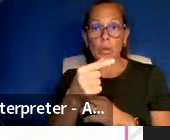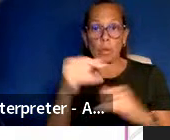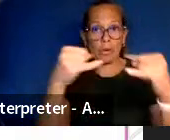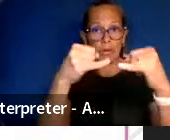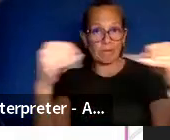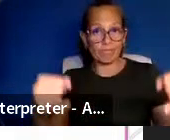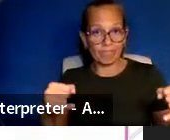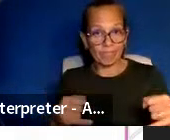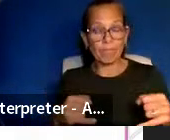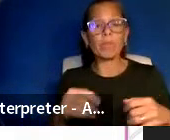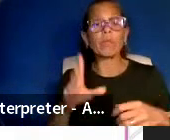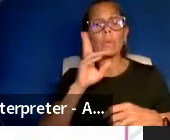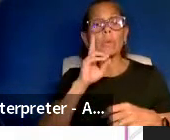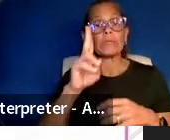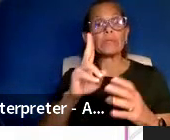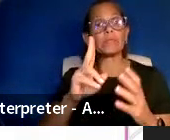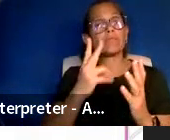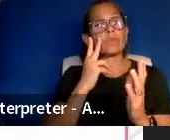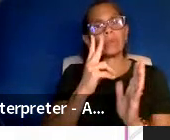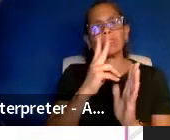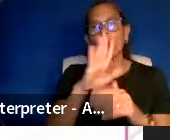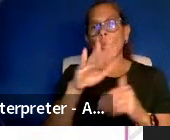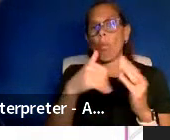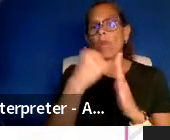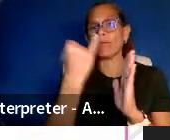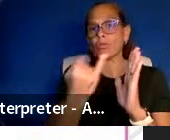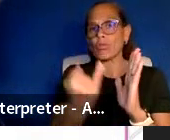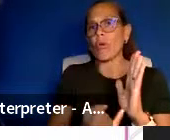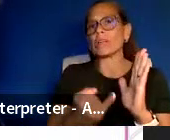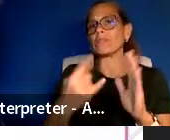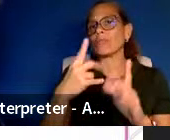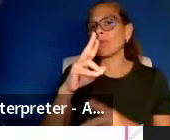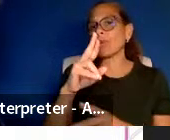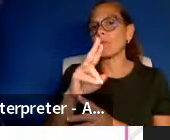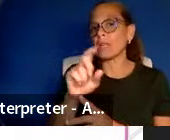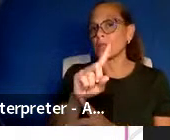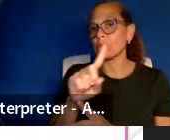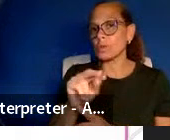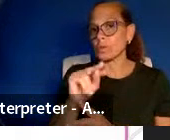You will see these illustrative drawings for all of the sections of the rezoning that we'll step through.